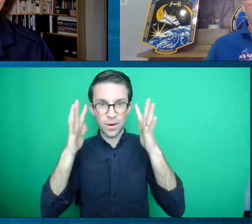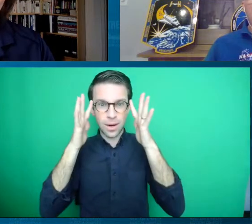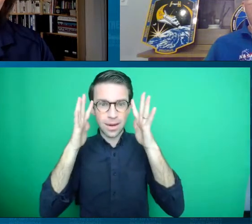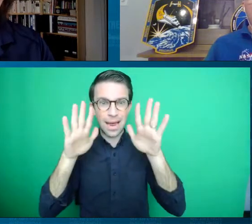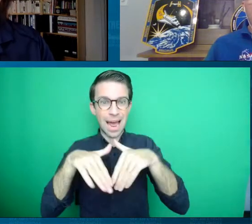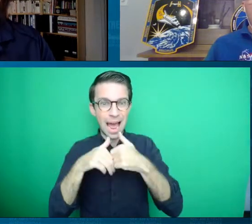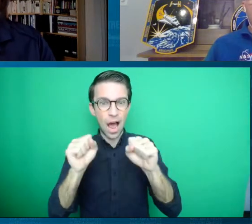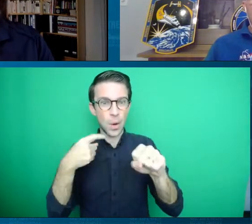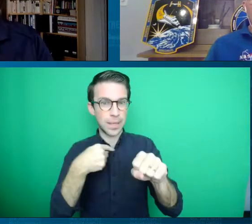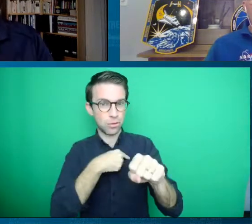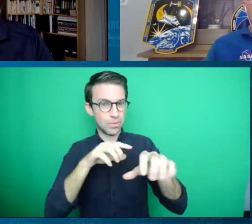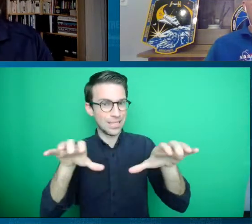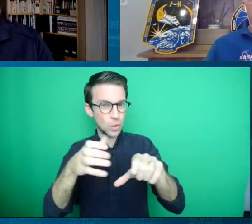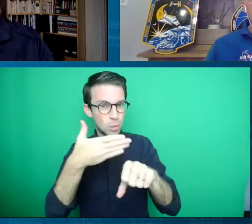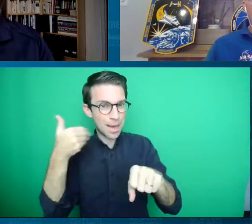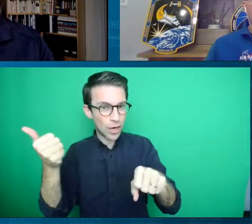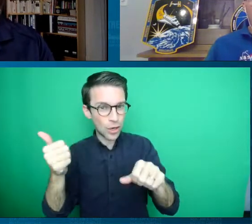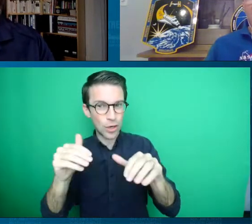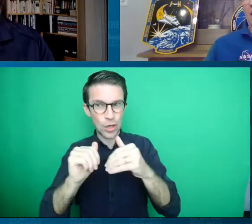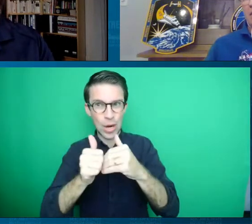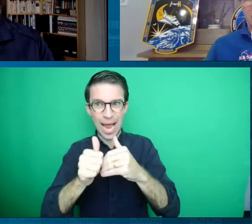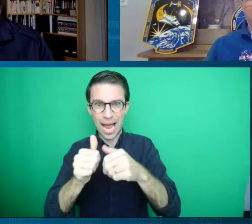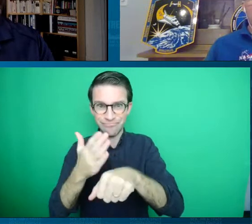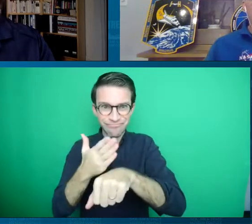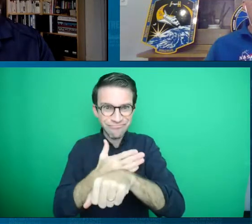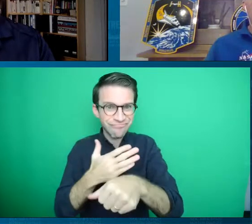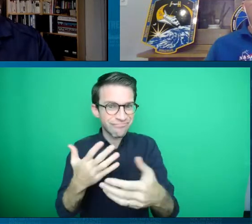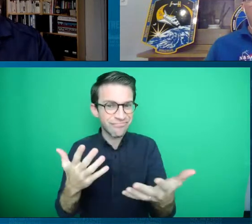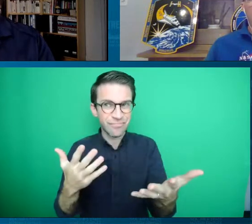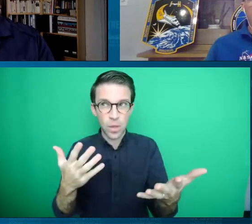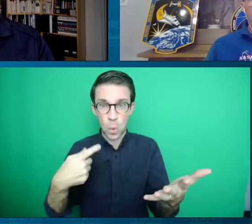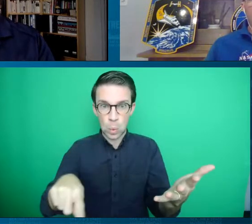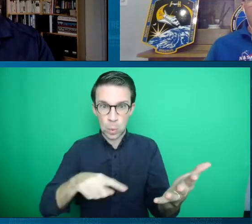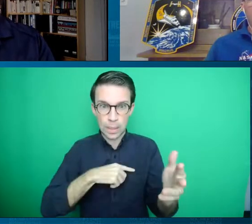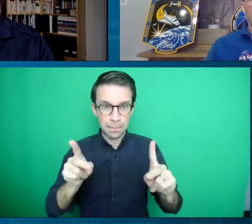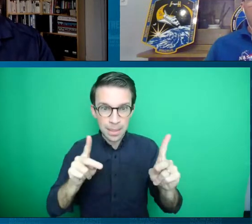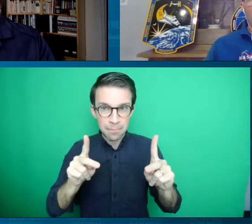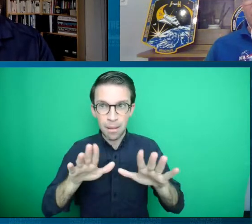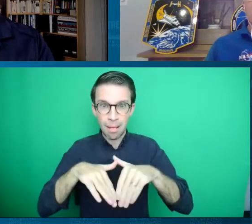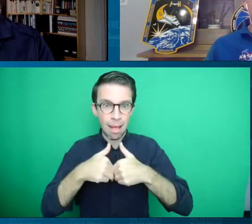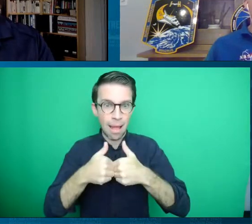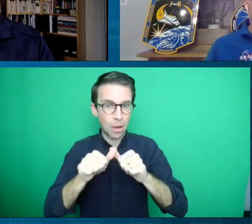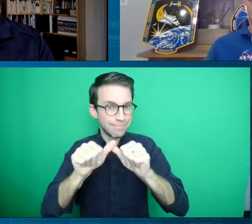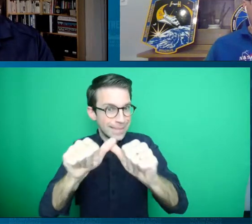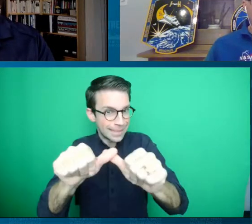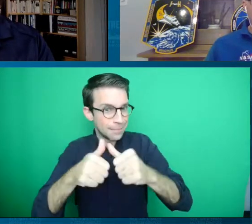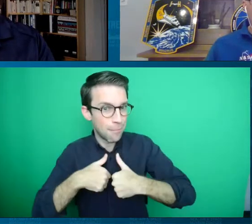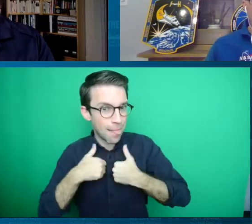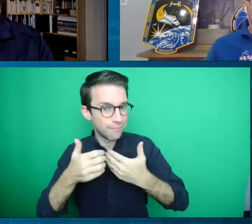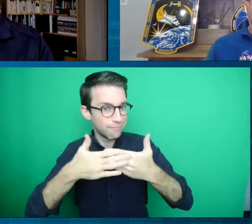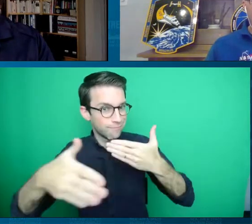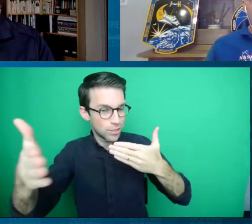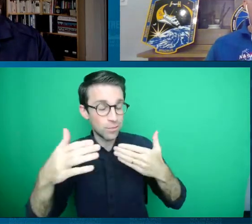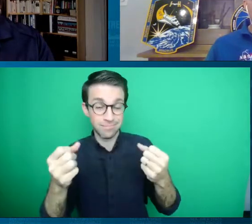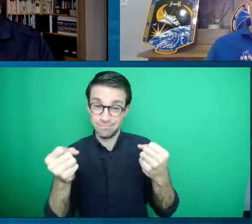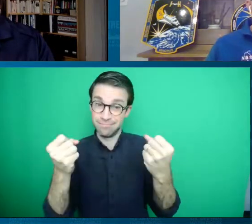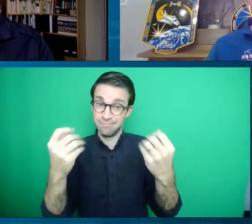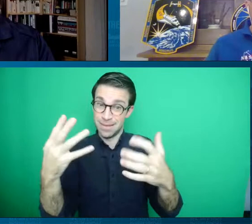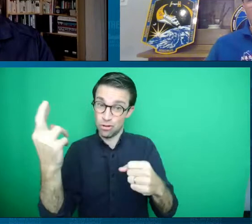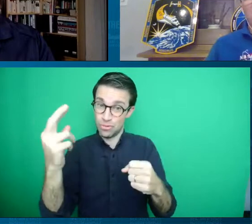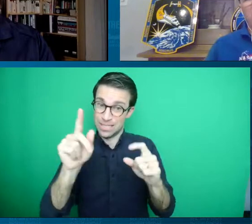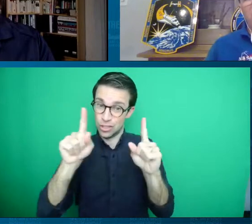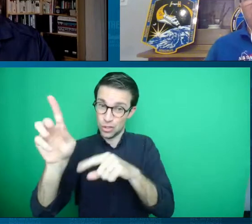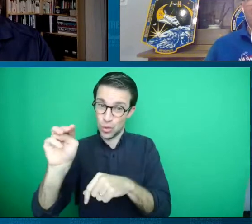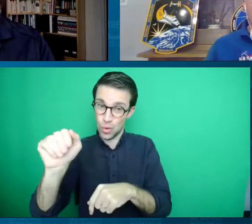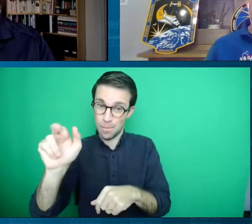better? And how can we survive as a civilization long term? So there's a lot of reasons to go to Mars, not just because